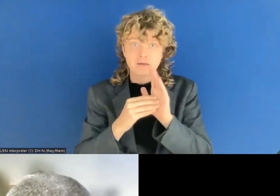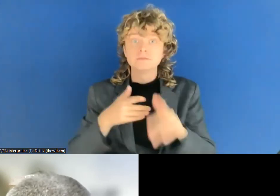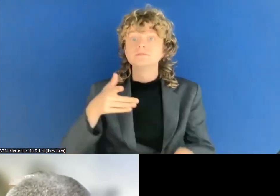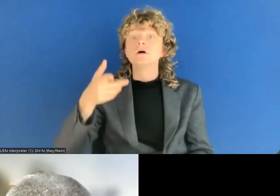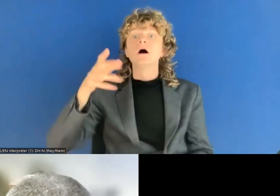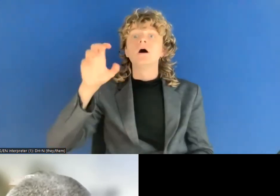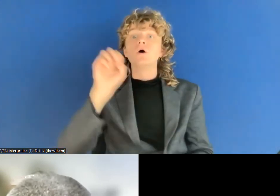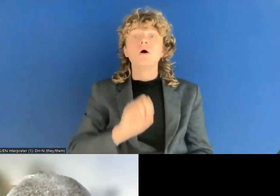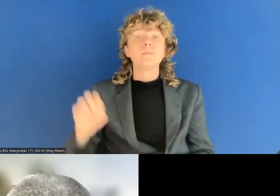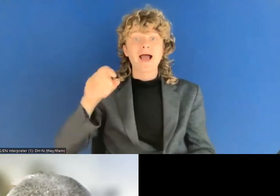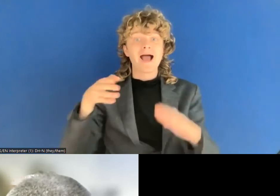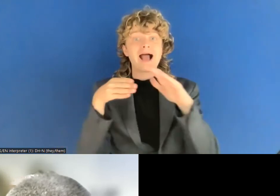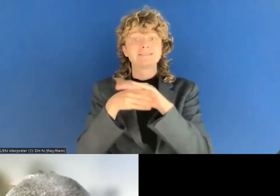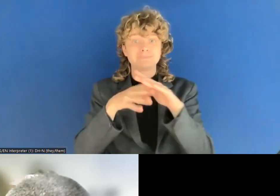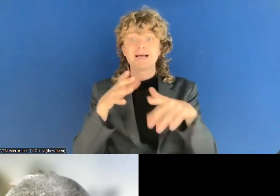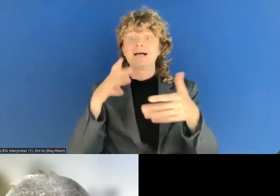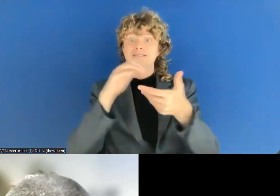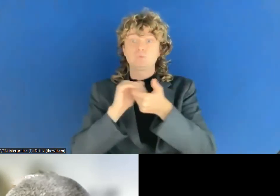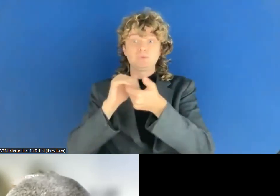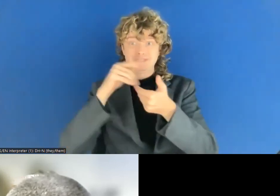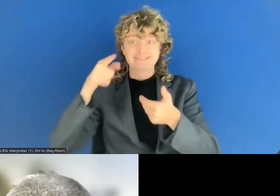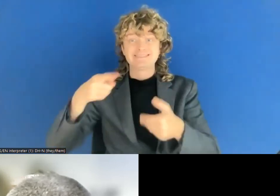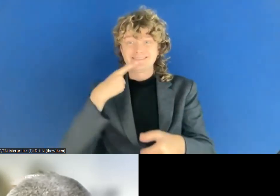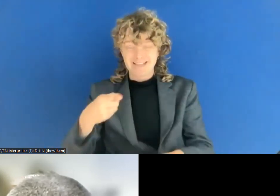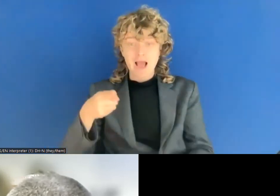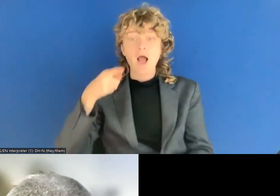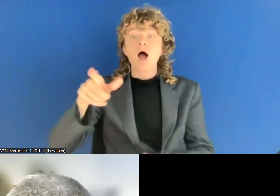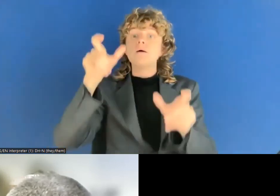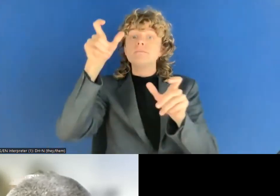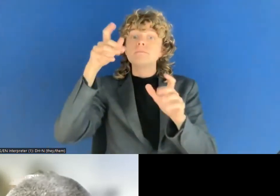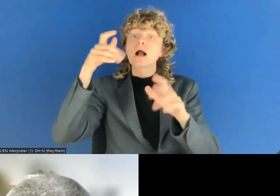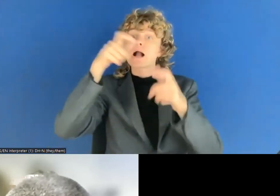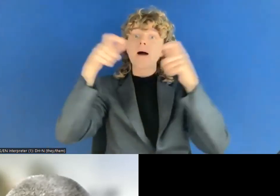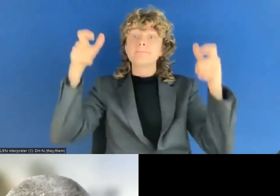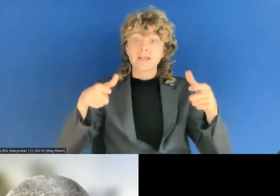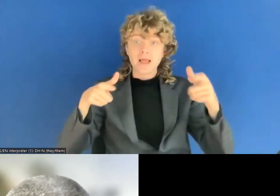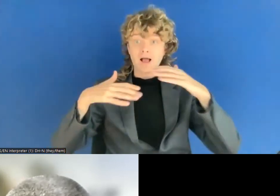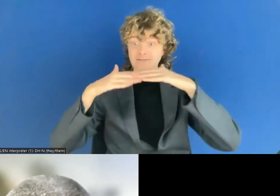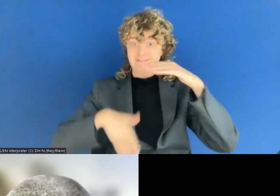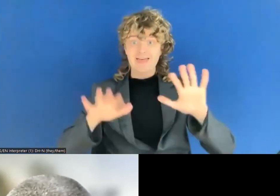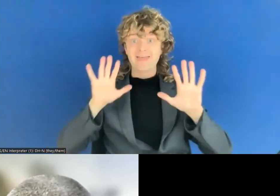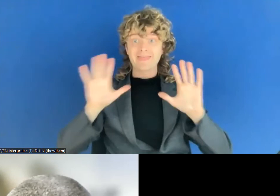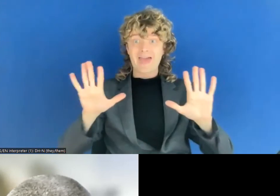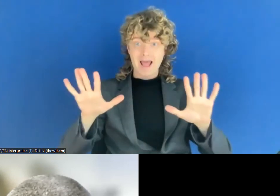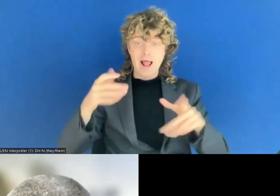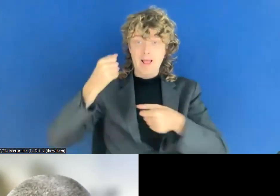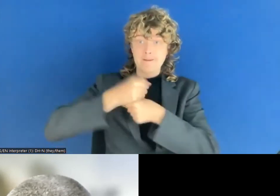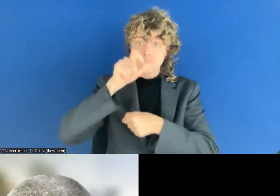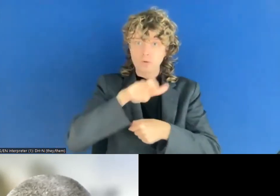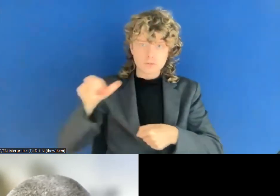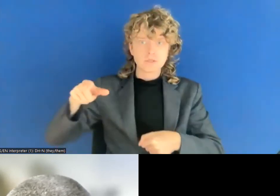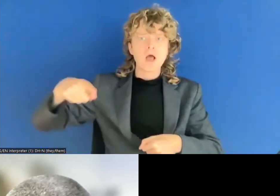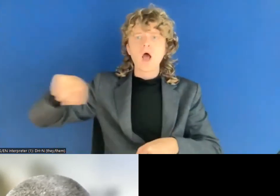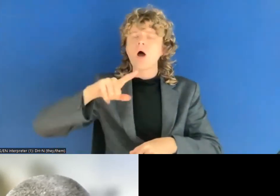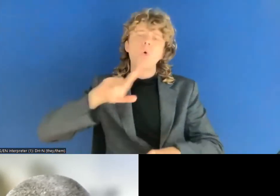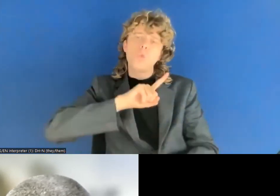employees, are exempt from making their websites accessible. So the entrepreneur